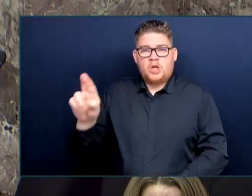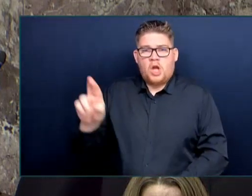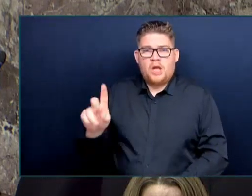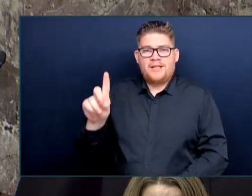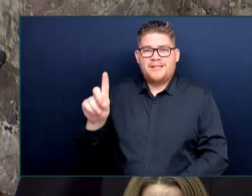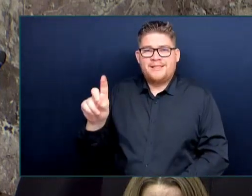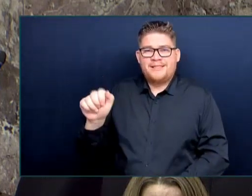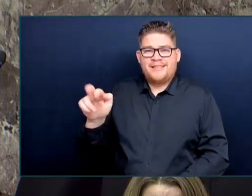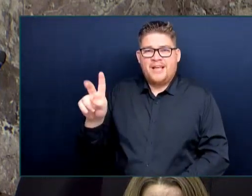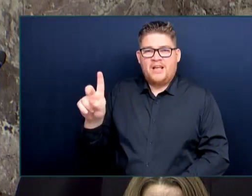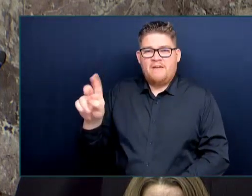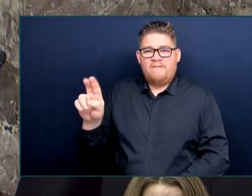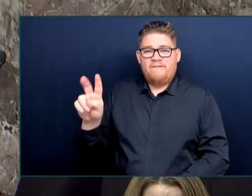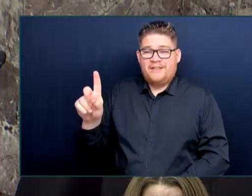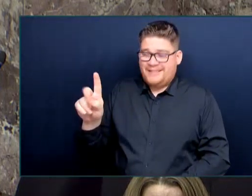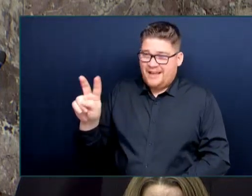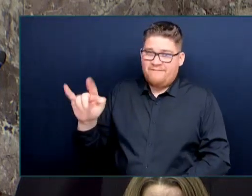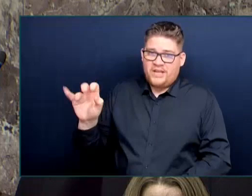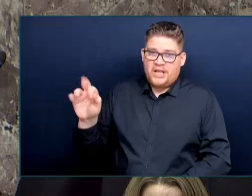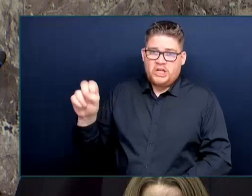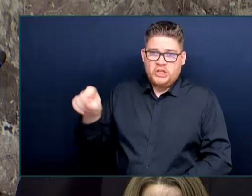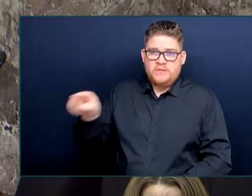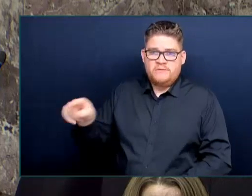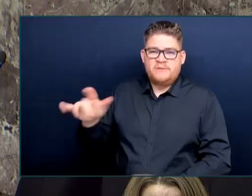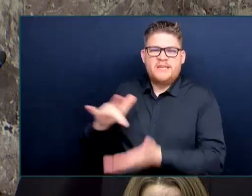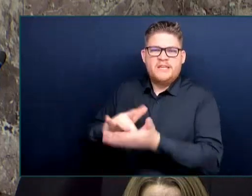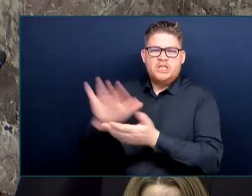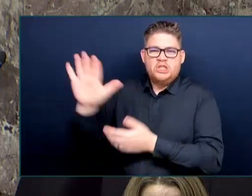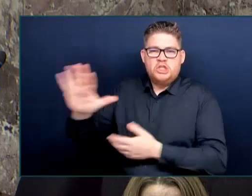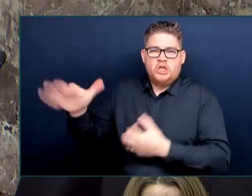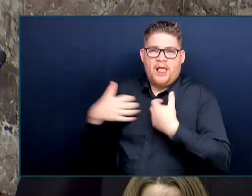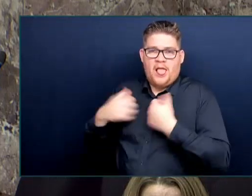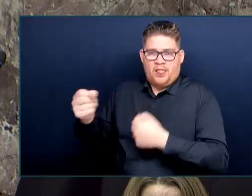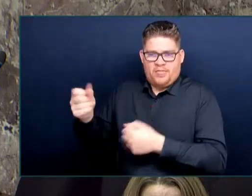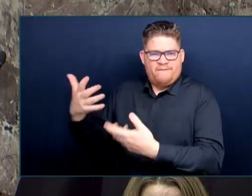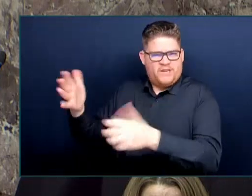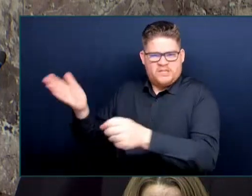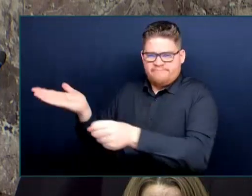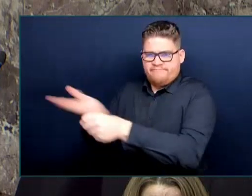as he should be. With respect to...